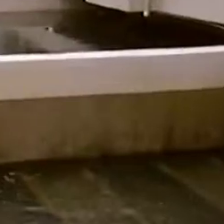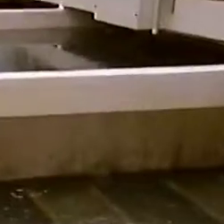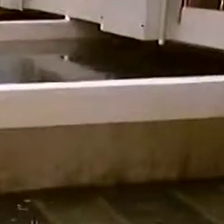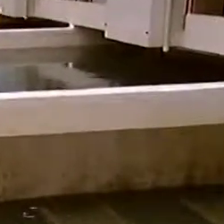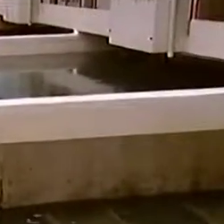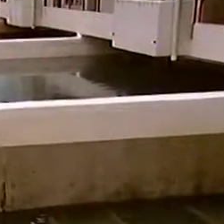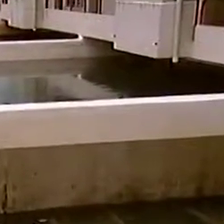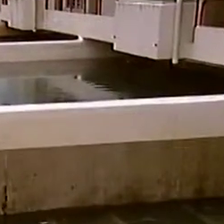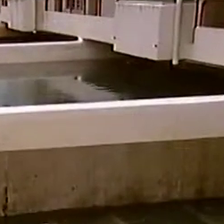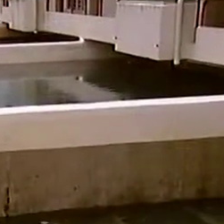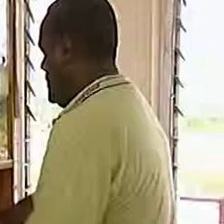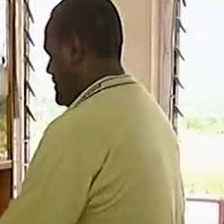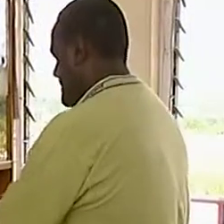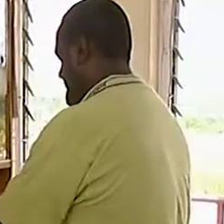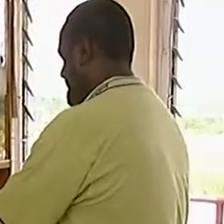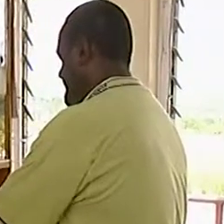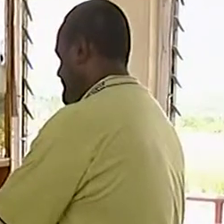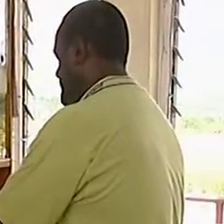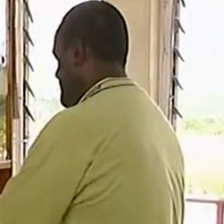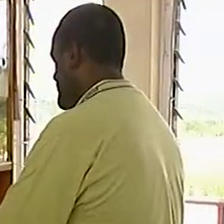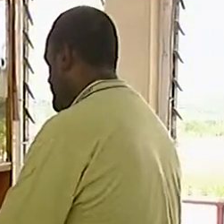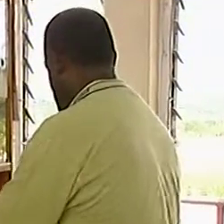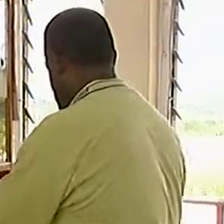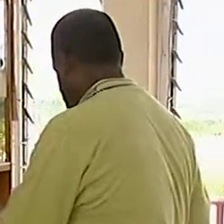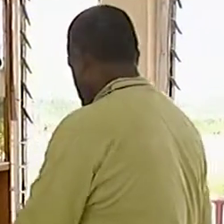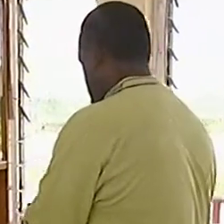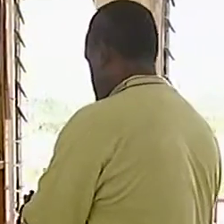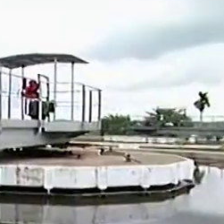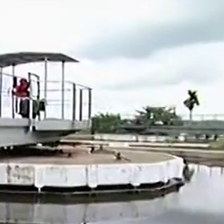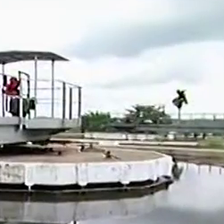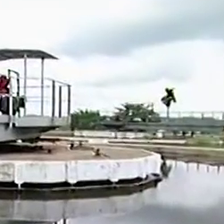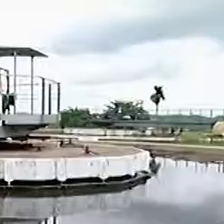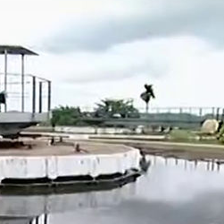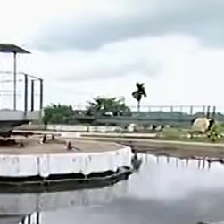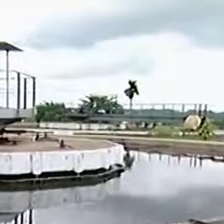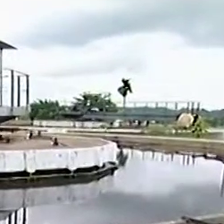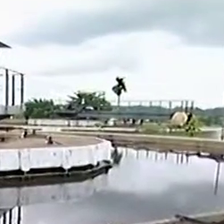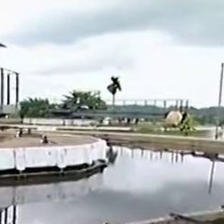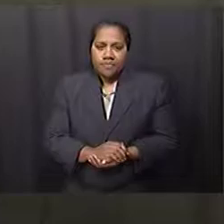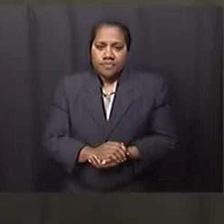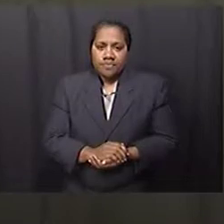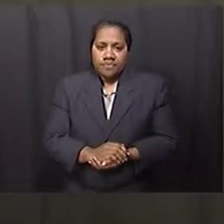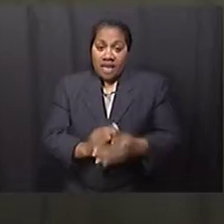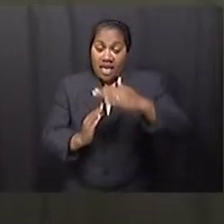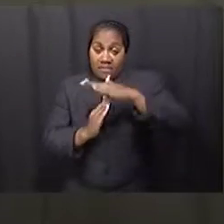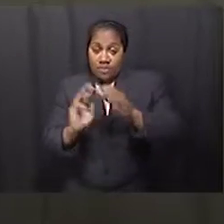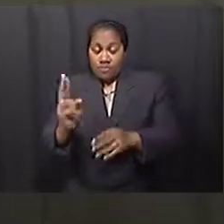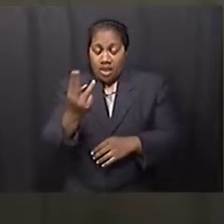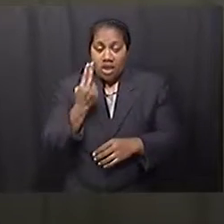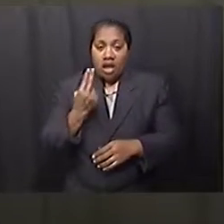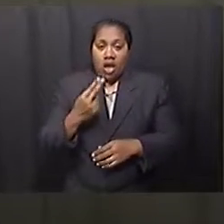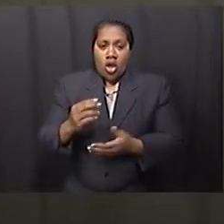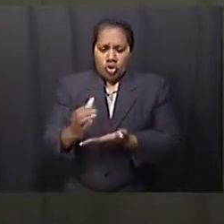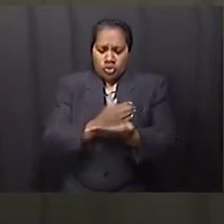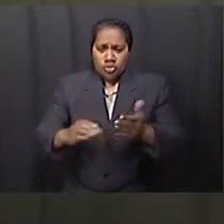period. Normal supply is expected to be restored by 5 o'clock tomorrow morning. After the break,